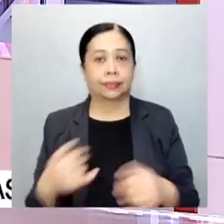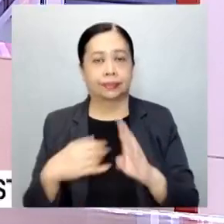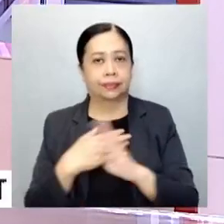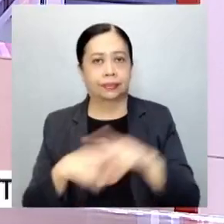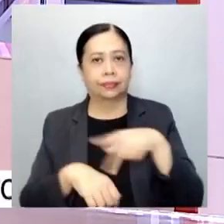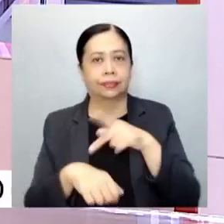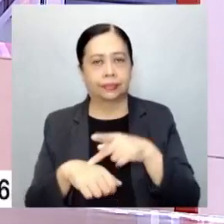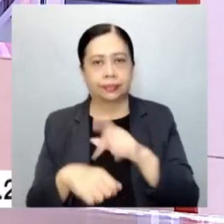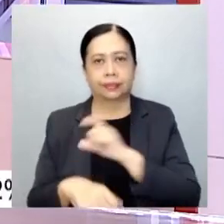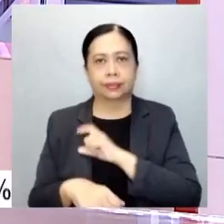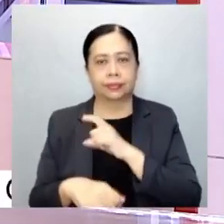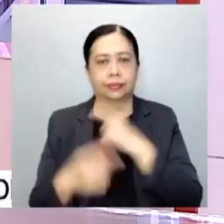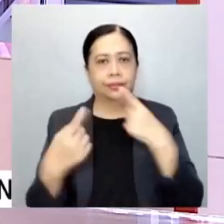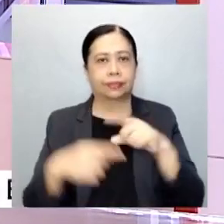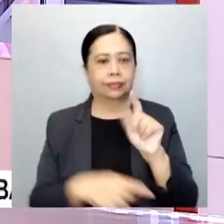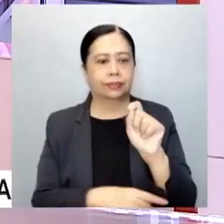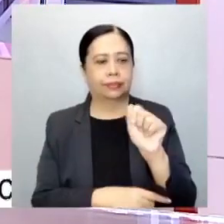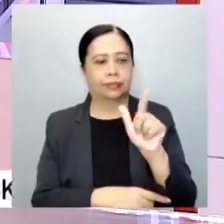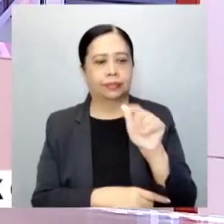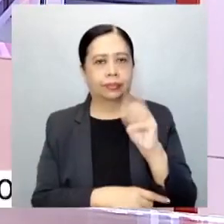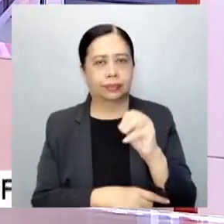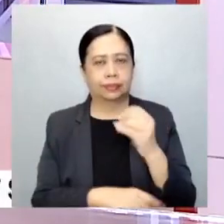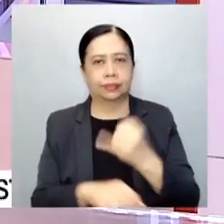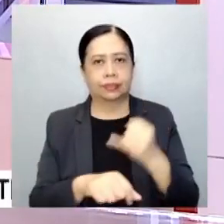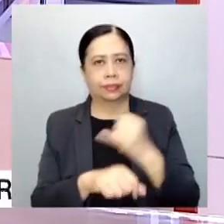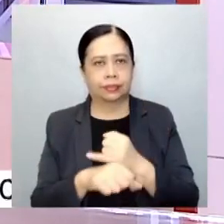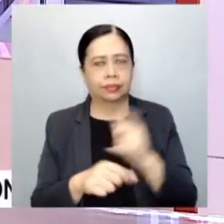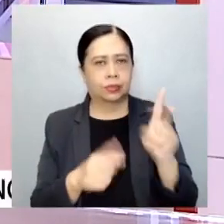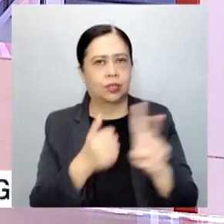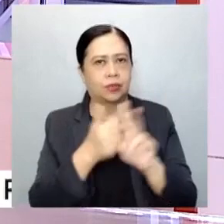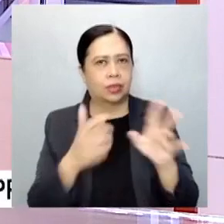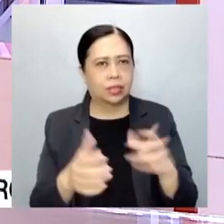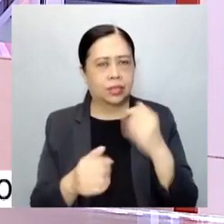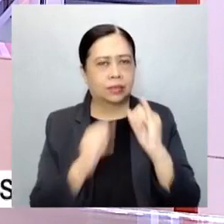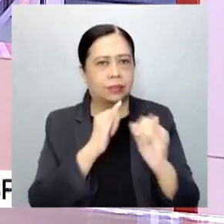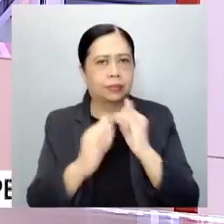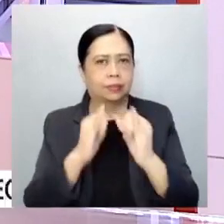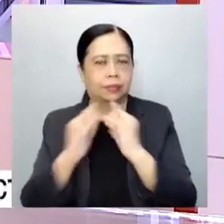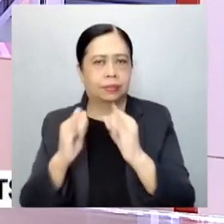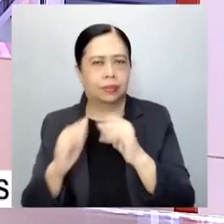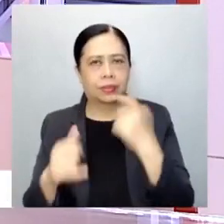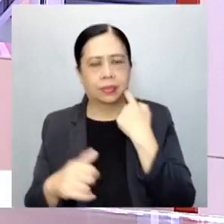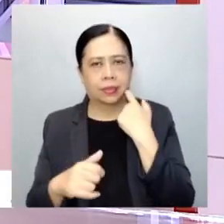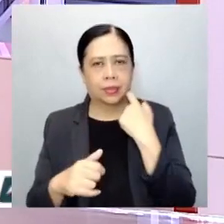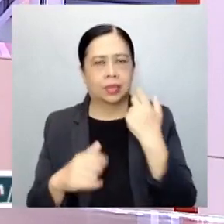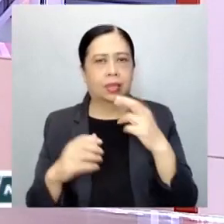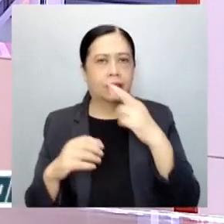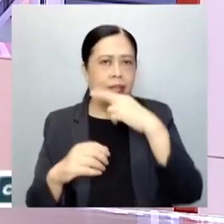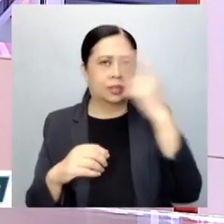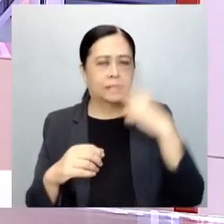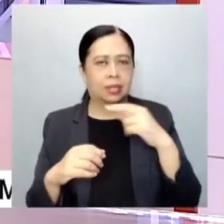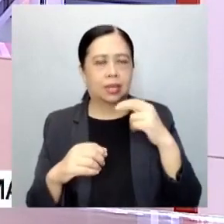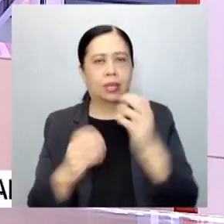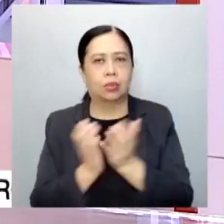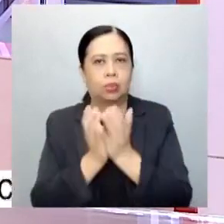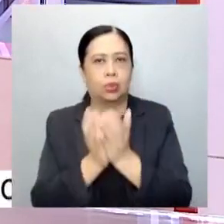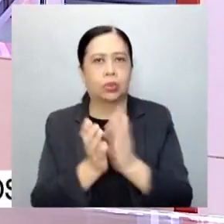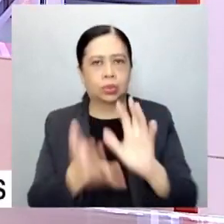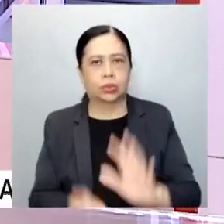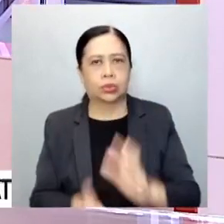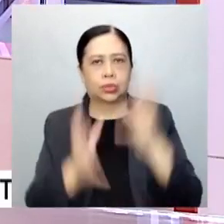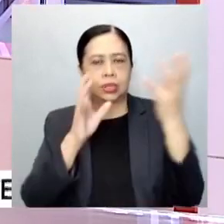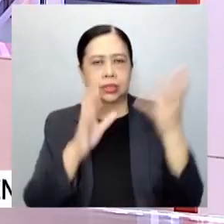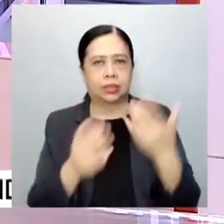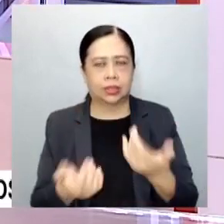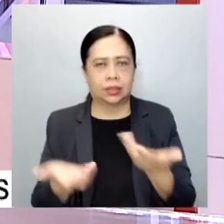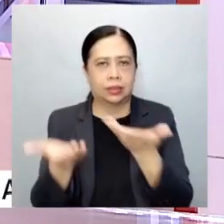going to Talim Island to interview victims and relatives of those who died in the Rizal boat tragedy. Now, our correspondent Vivian Gulia joins